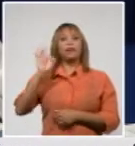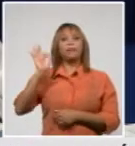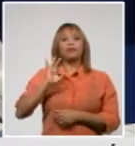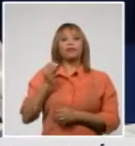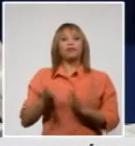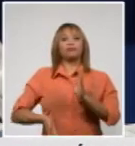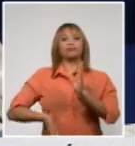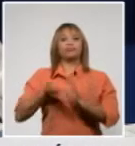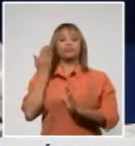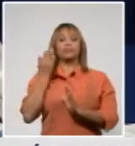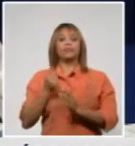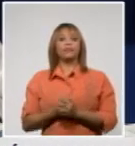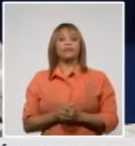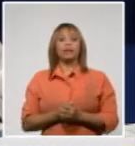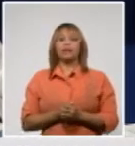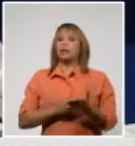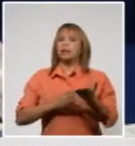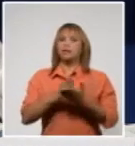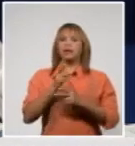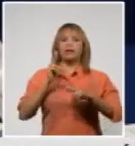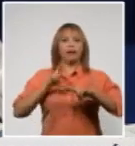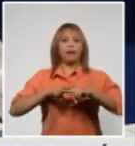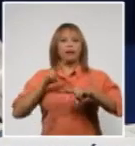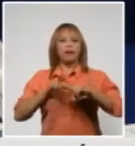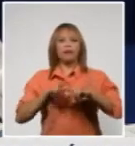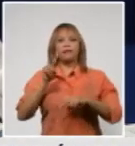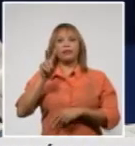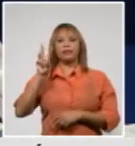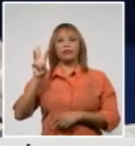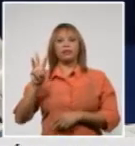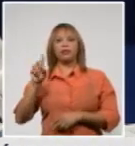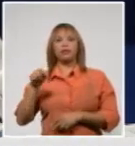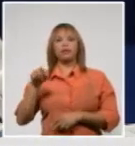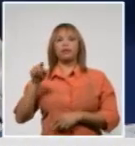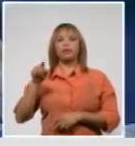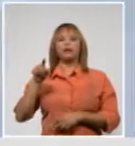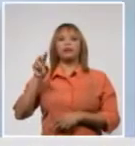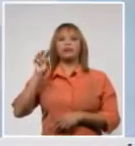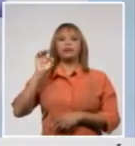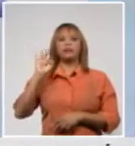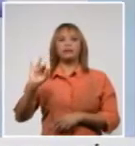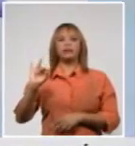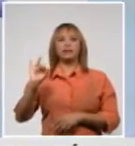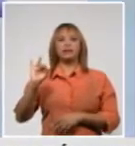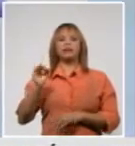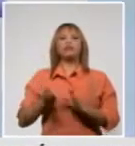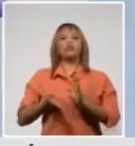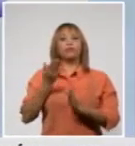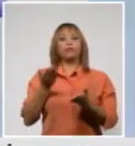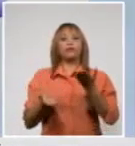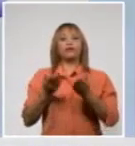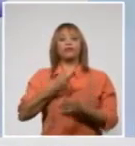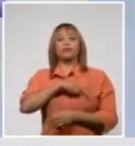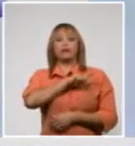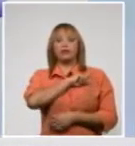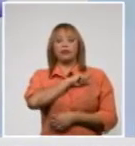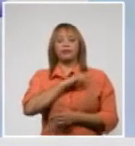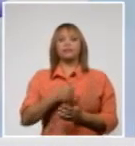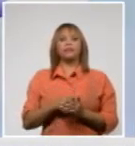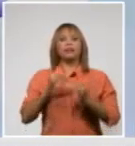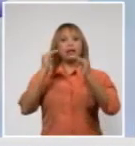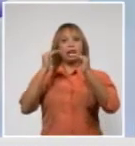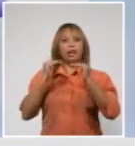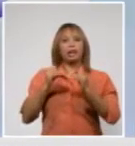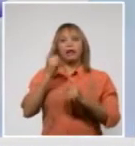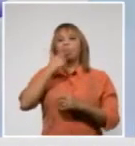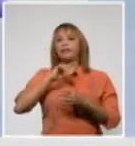Yesterday's results by province therefore mean that Havana continues to have the highest confirmed case rate